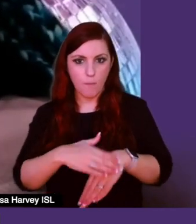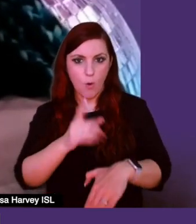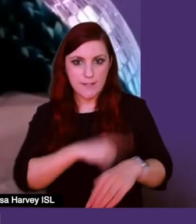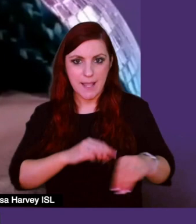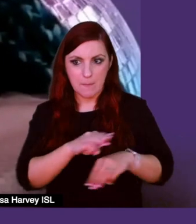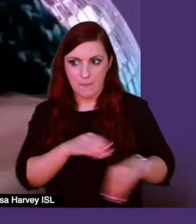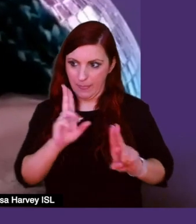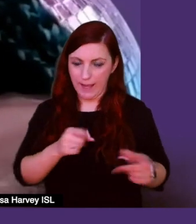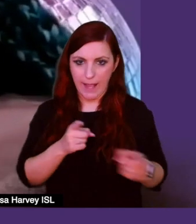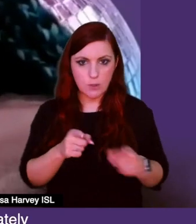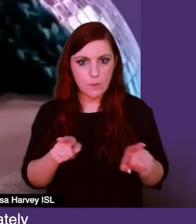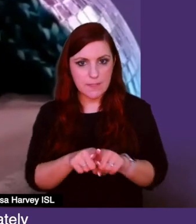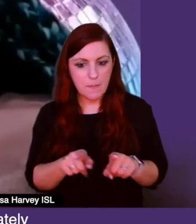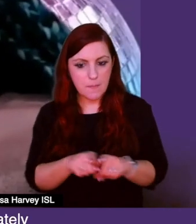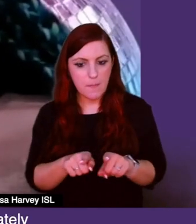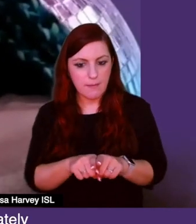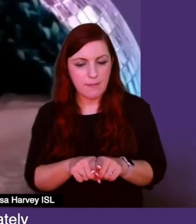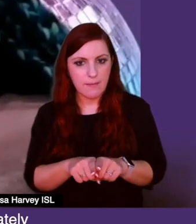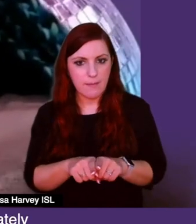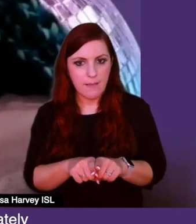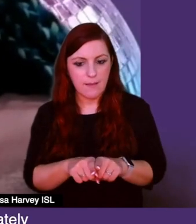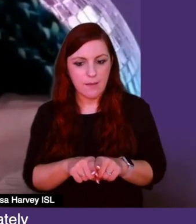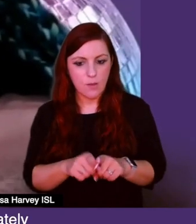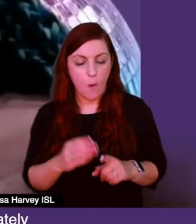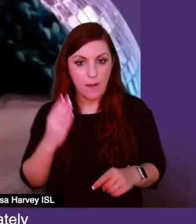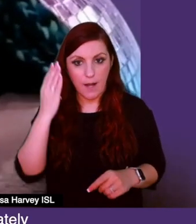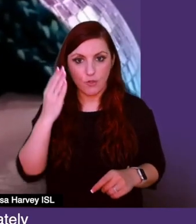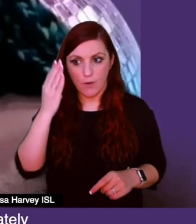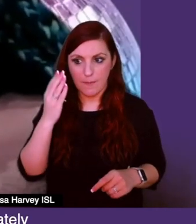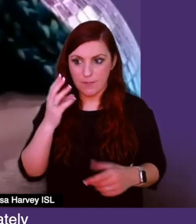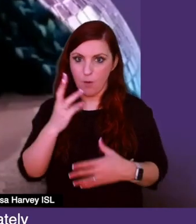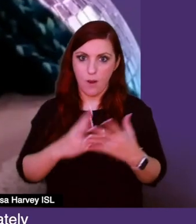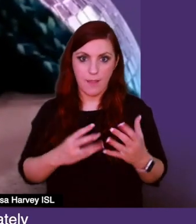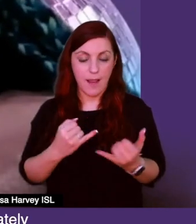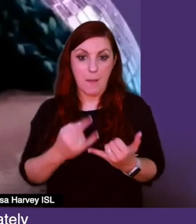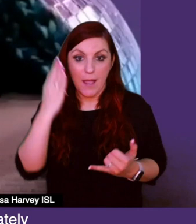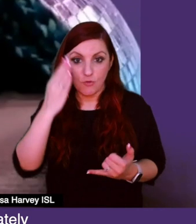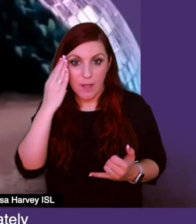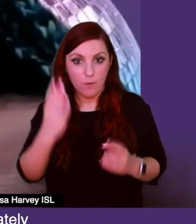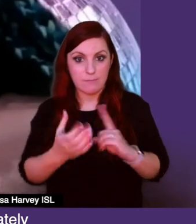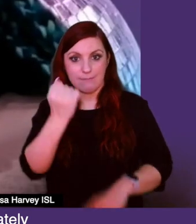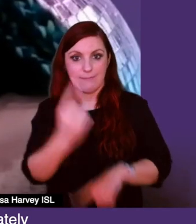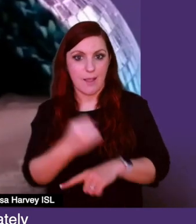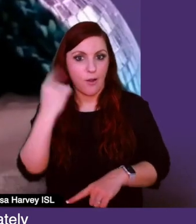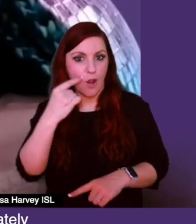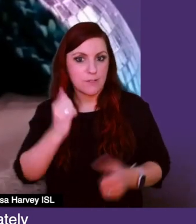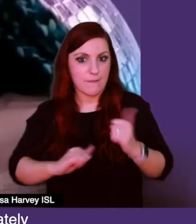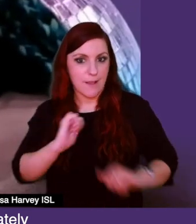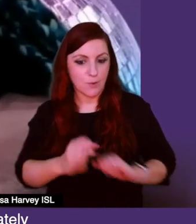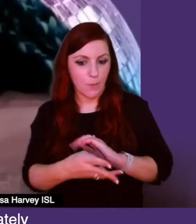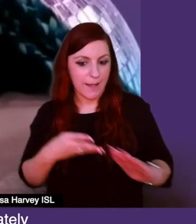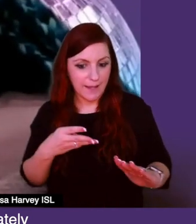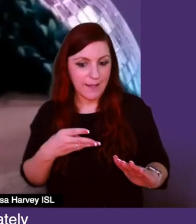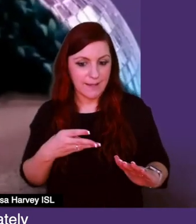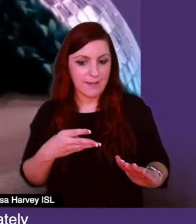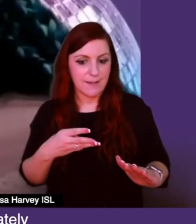disabled people. And recently I was supposed to be in London Fashion Week, but unfortunately I got really